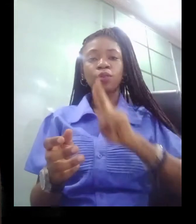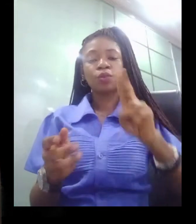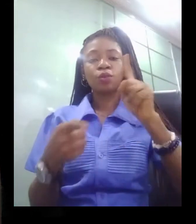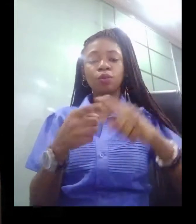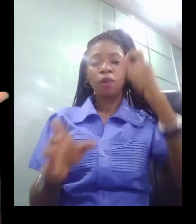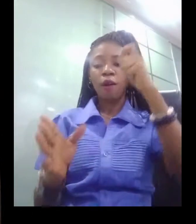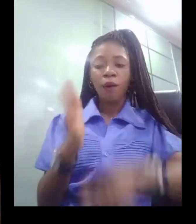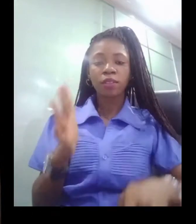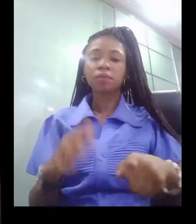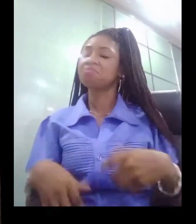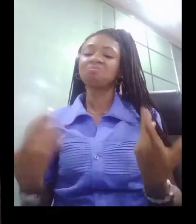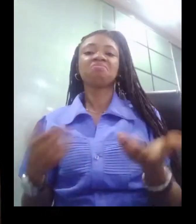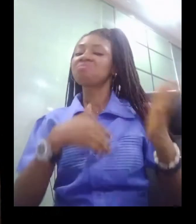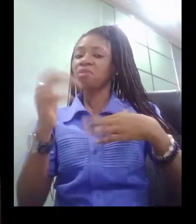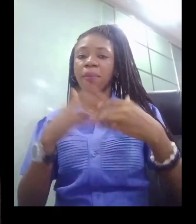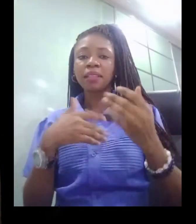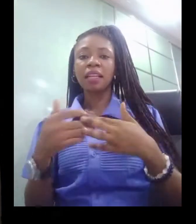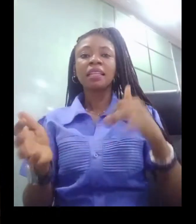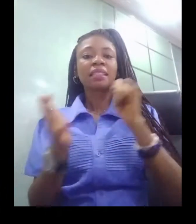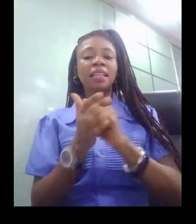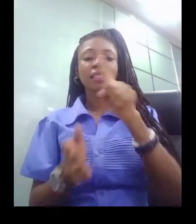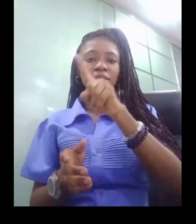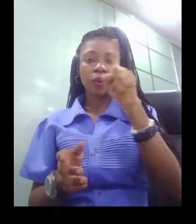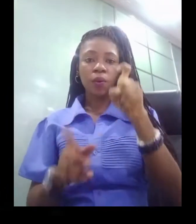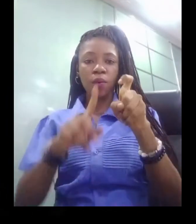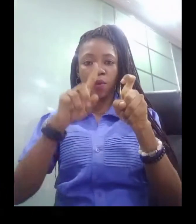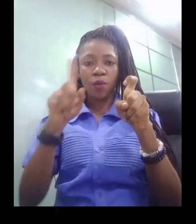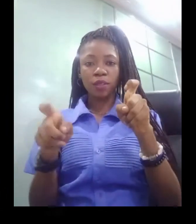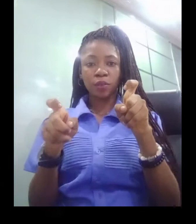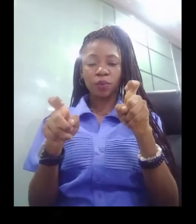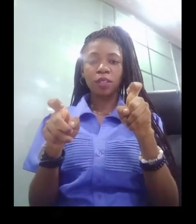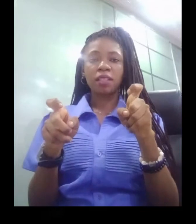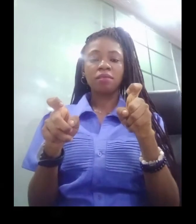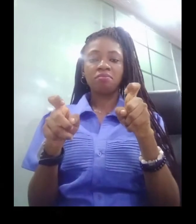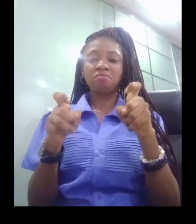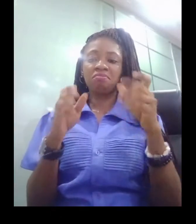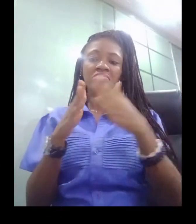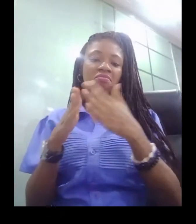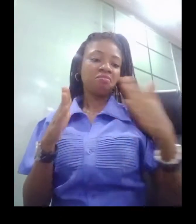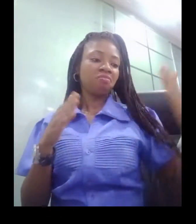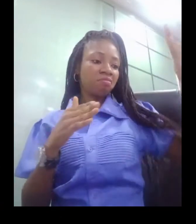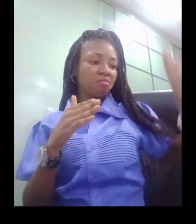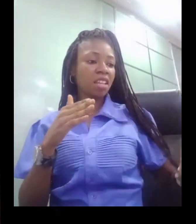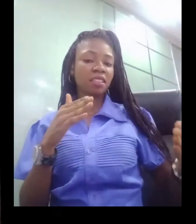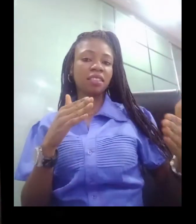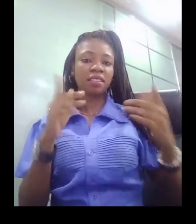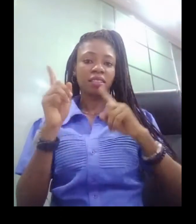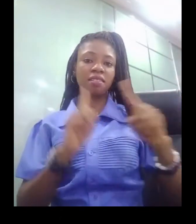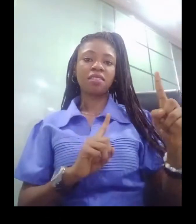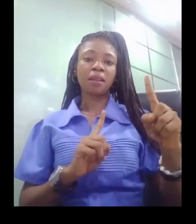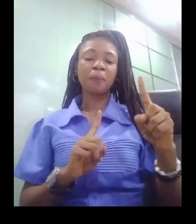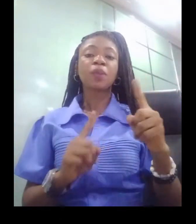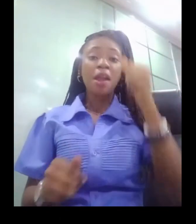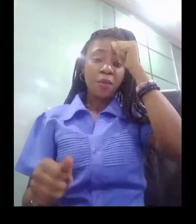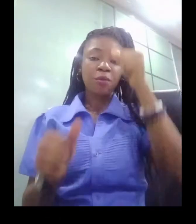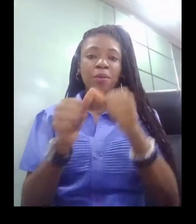question that is open-ended or has an open-ended response. And remember, the